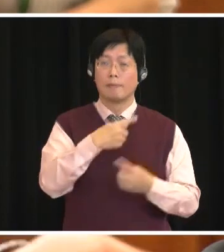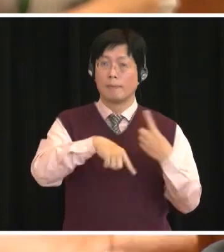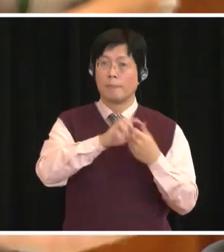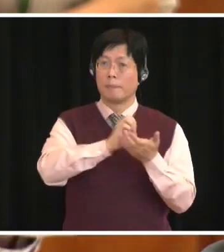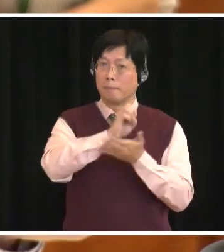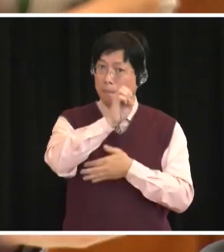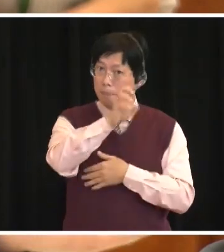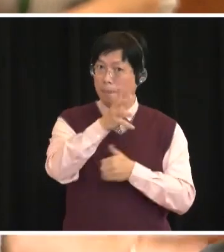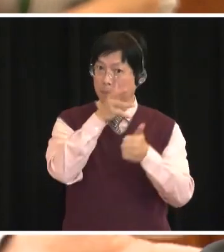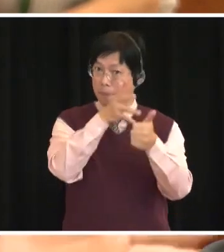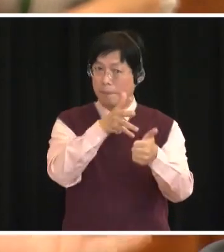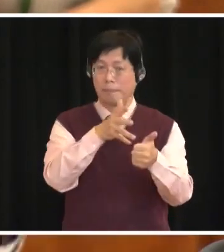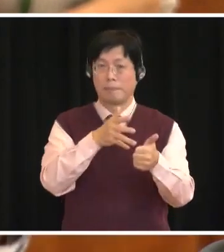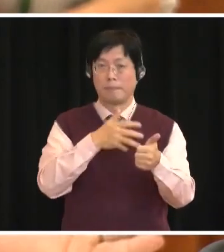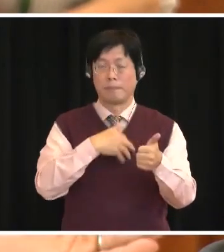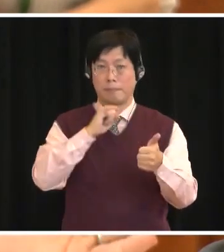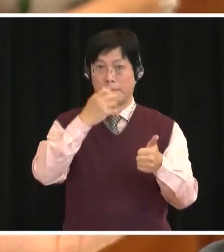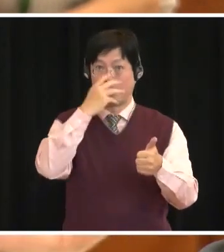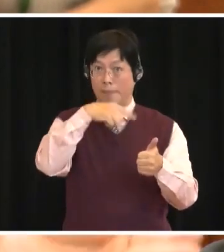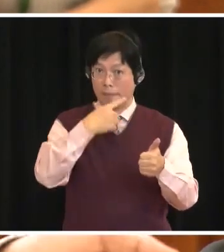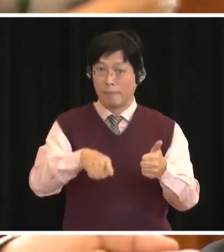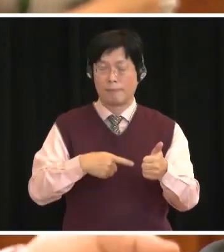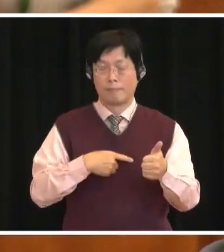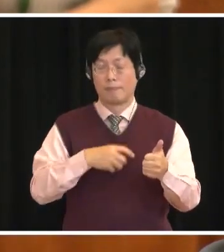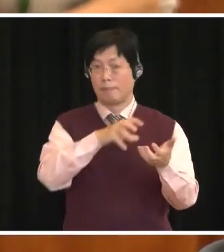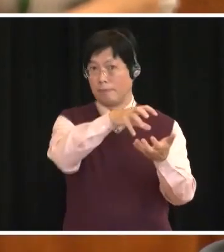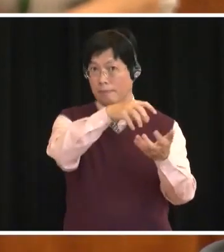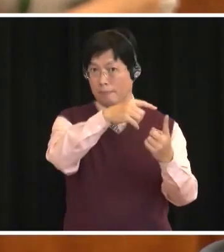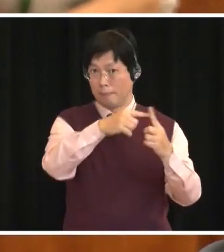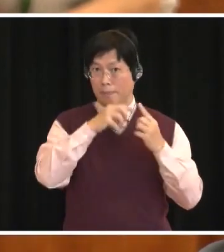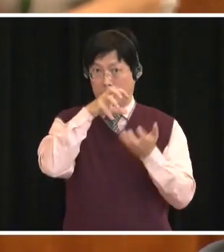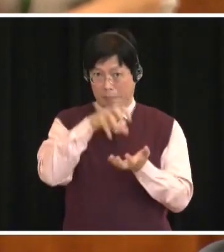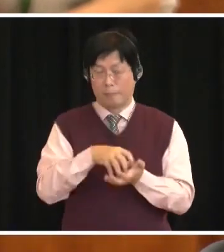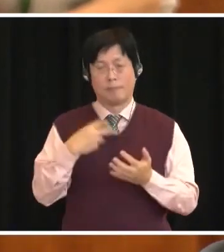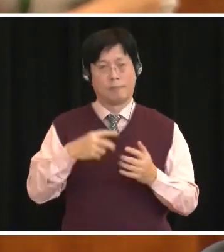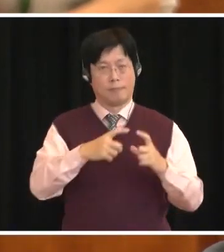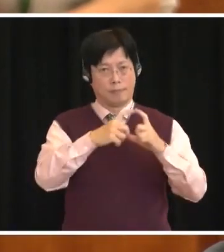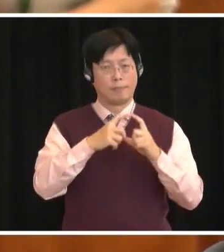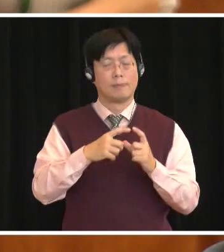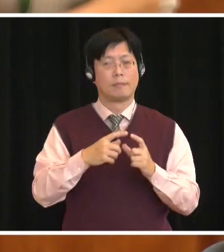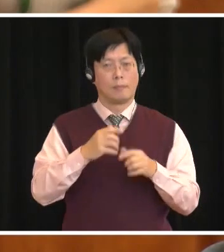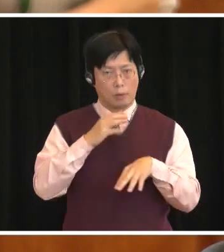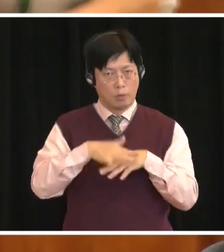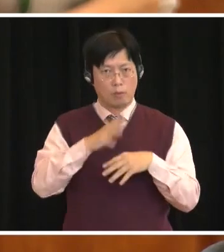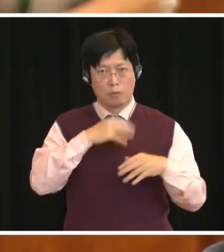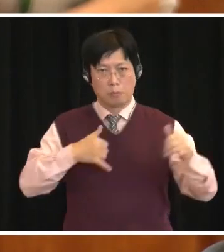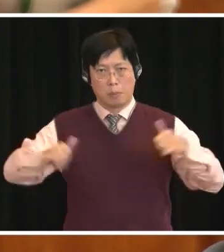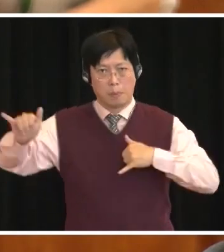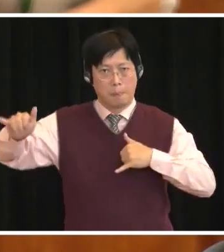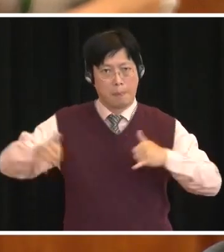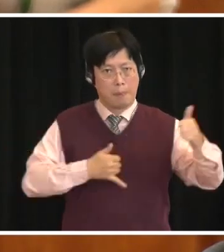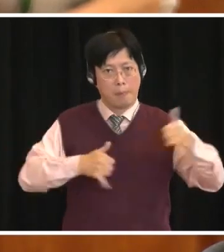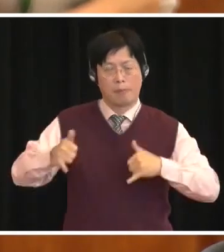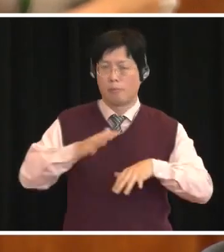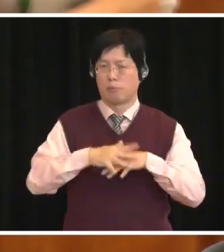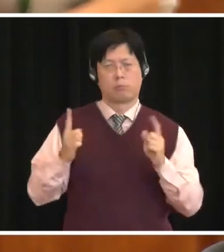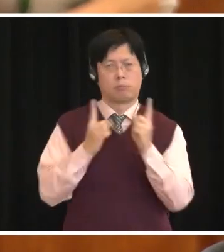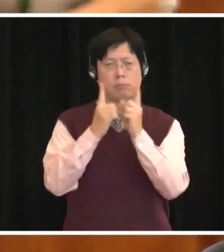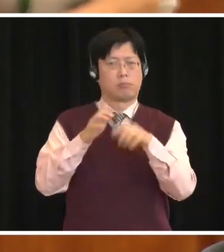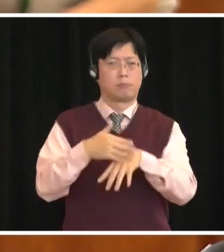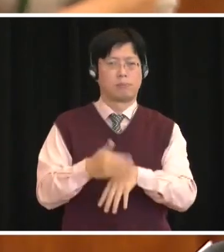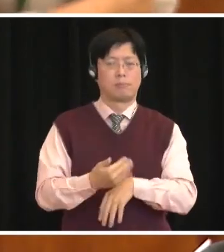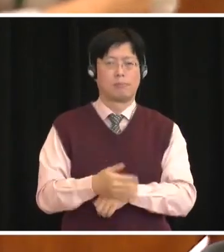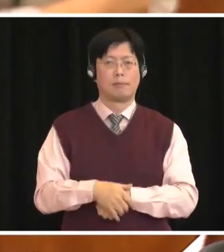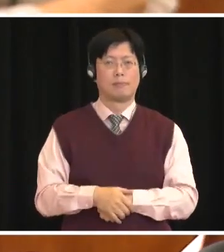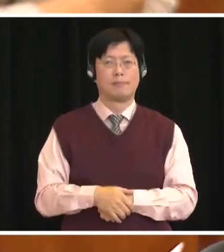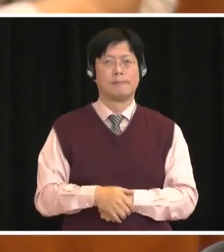A list of questions will be made first, and then the lawyer or the judge will relay the